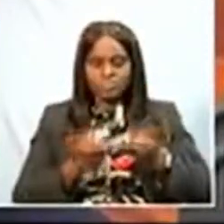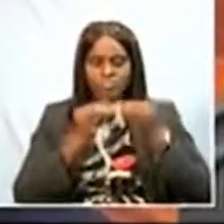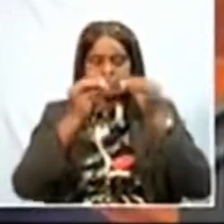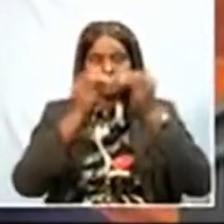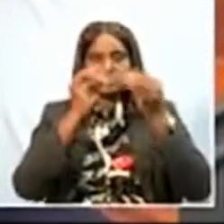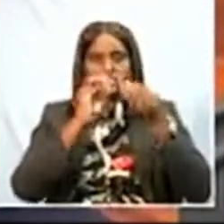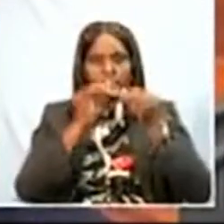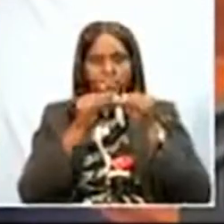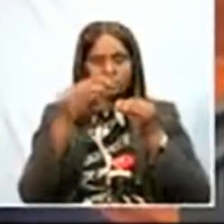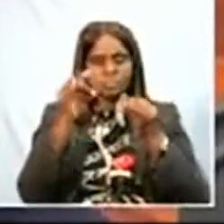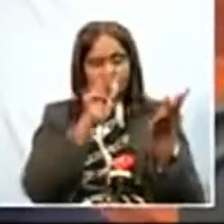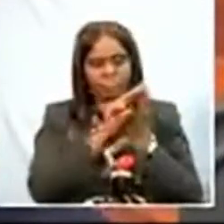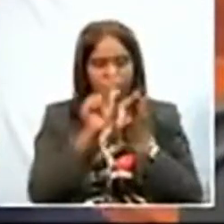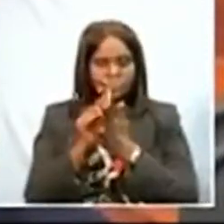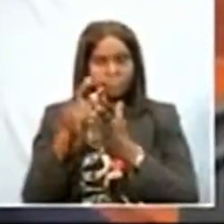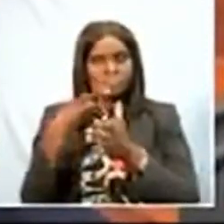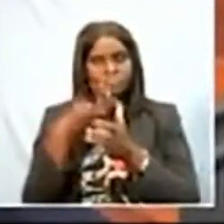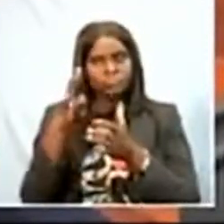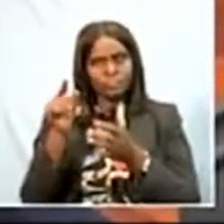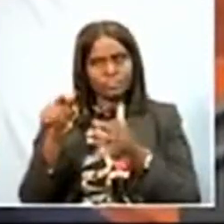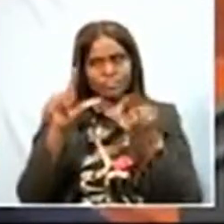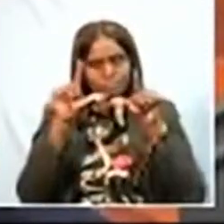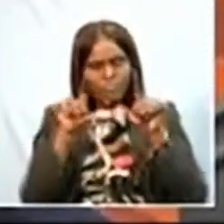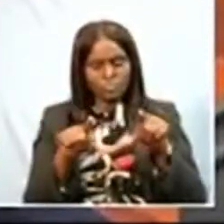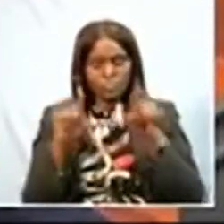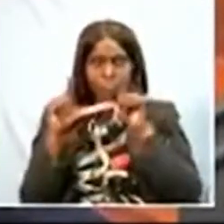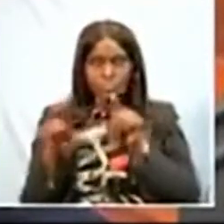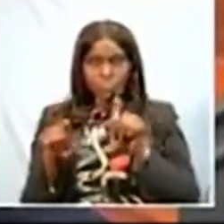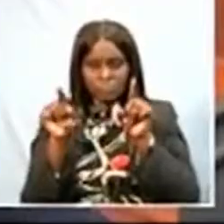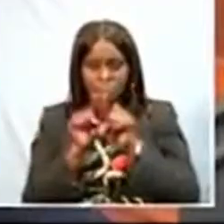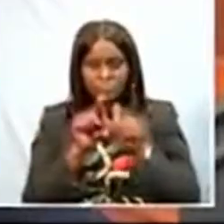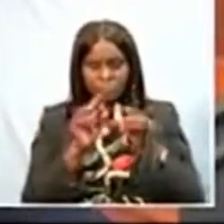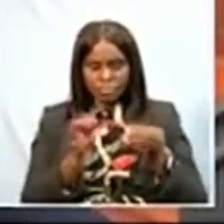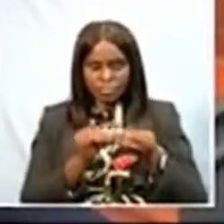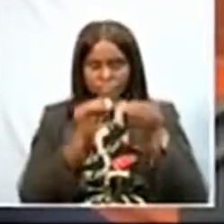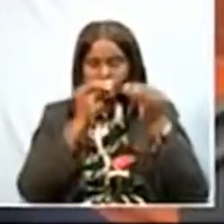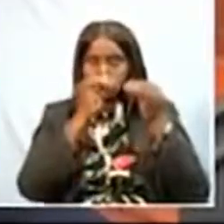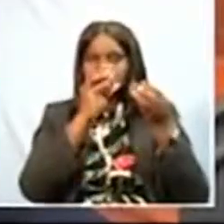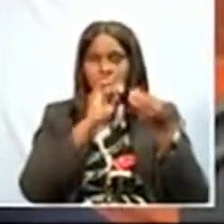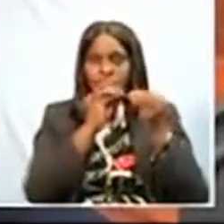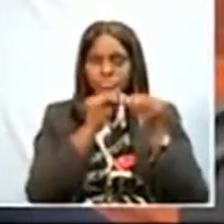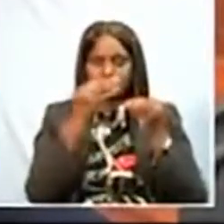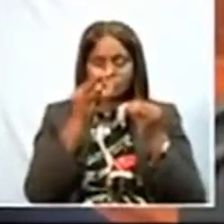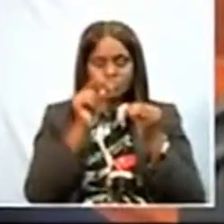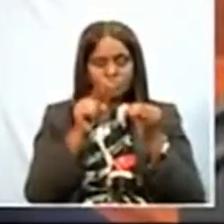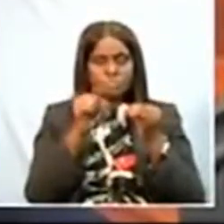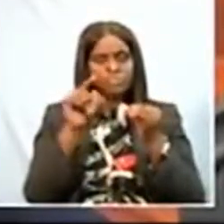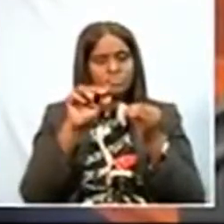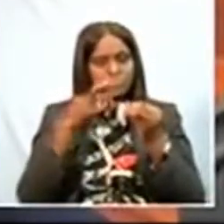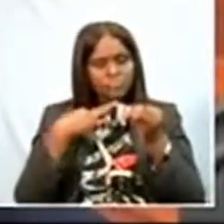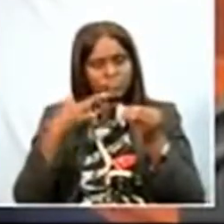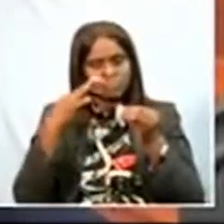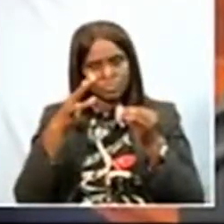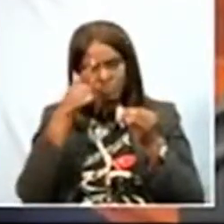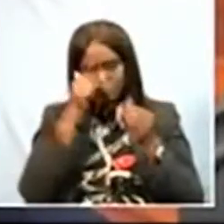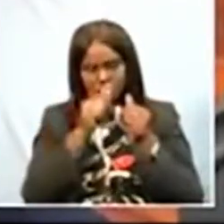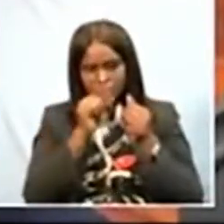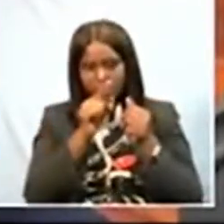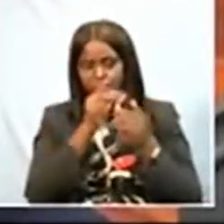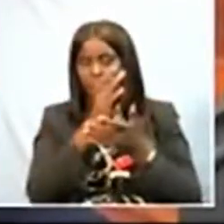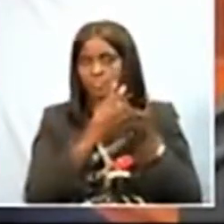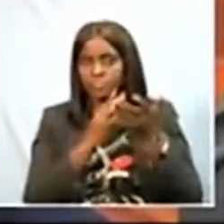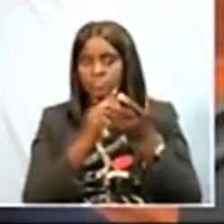number of approved applicants is lower than the total number of initial applicants due to